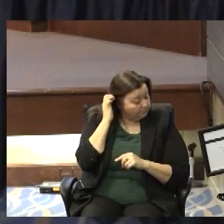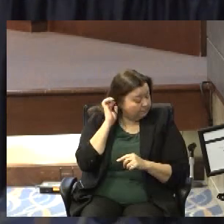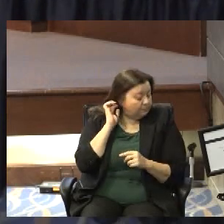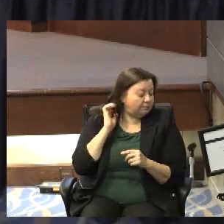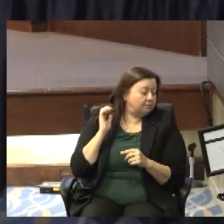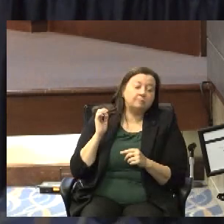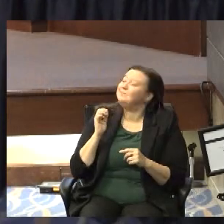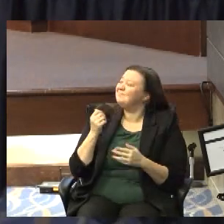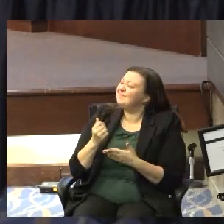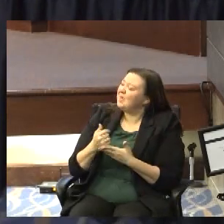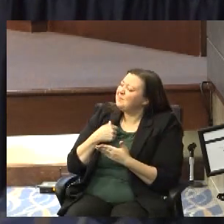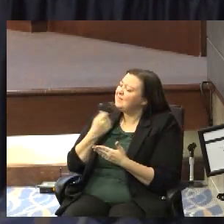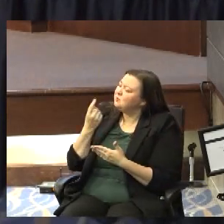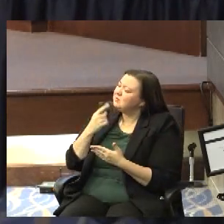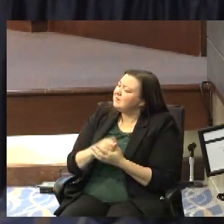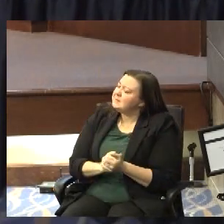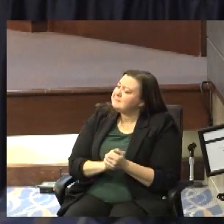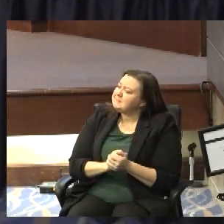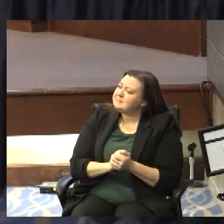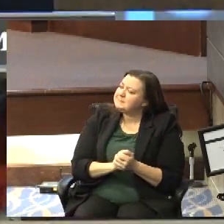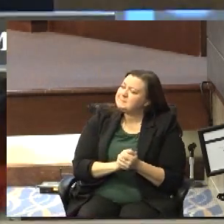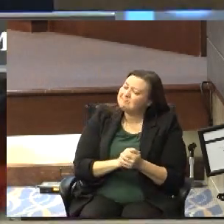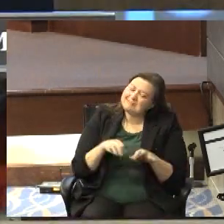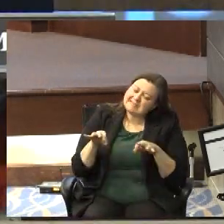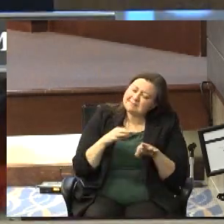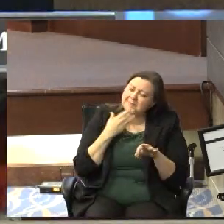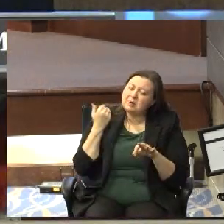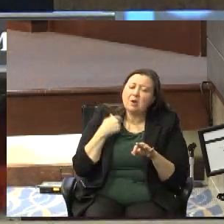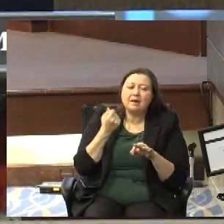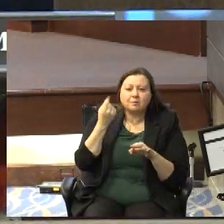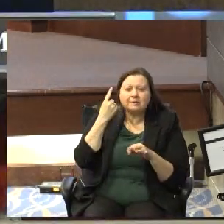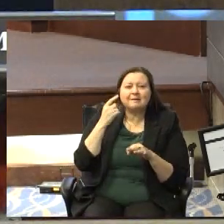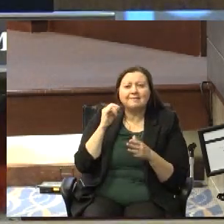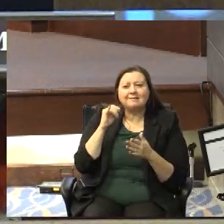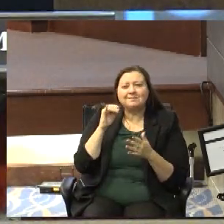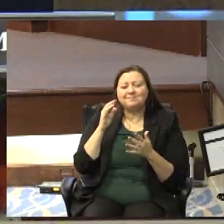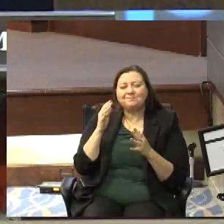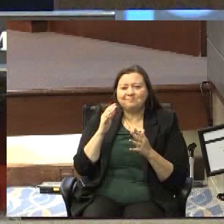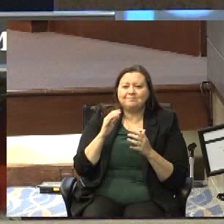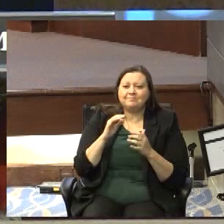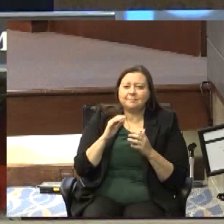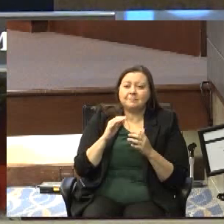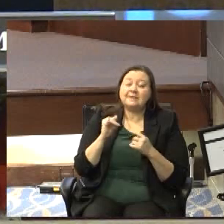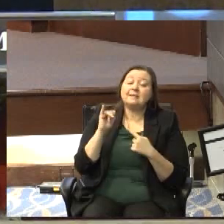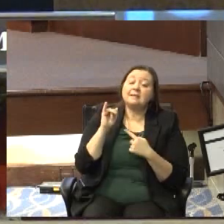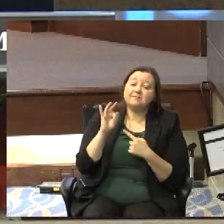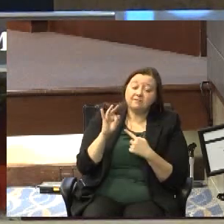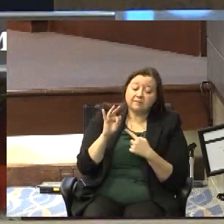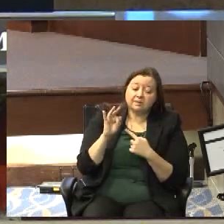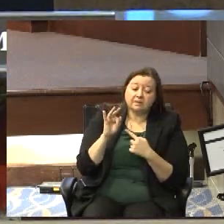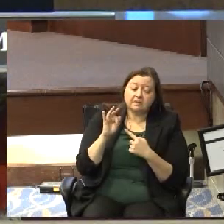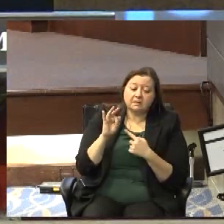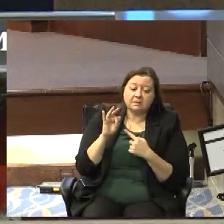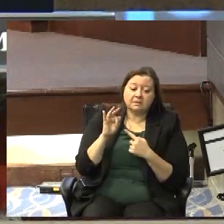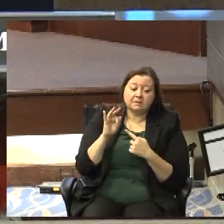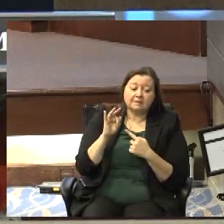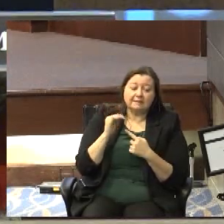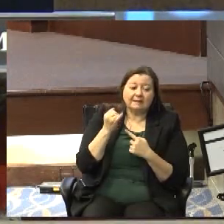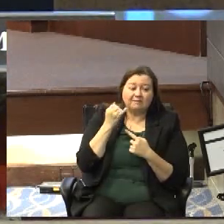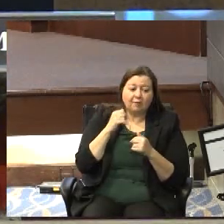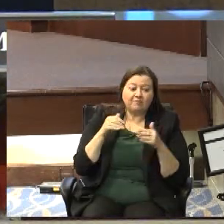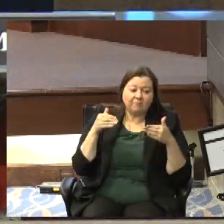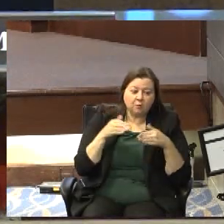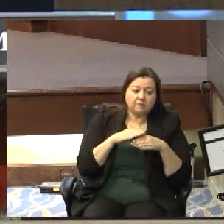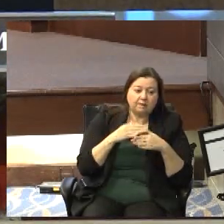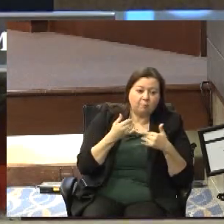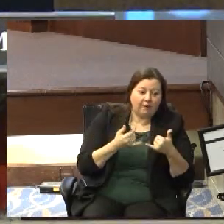Help me understand that, because I get that that's how it plays out, but if it is a eat what you kill deal where